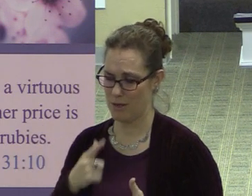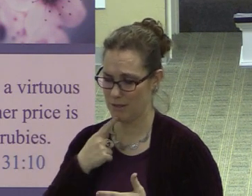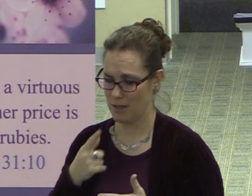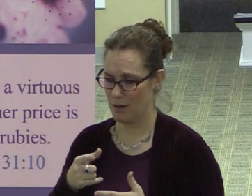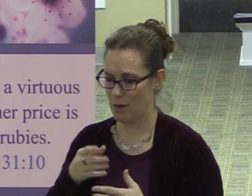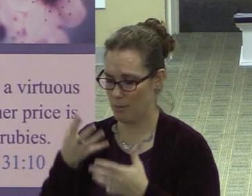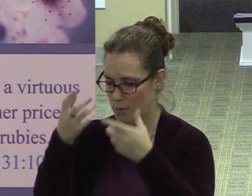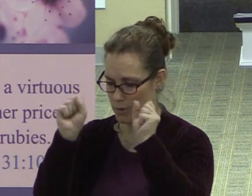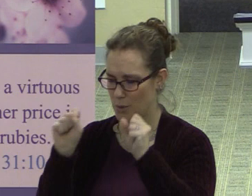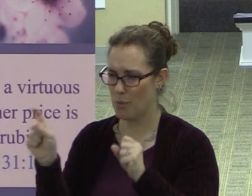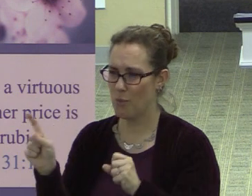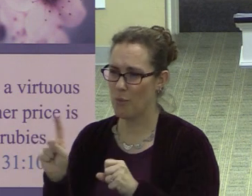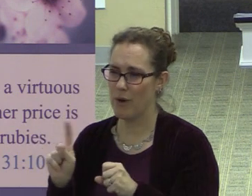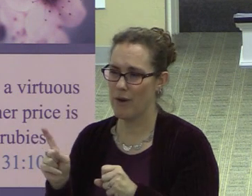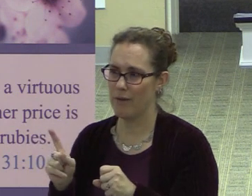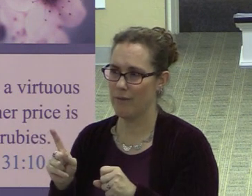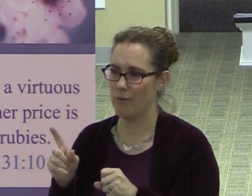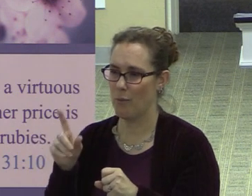criest thou unto me?